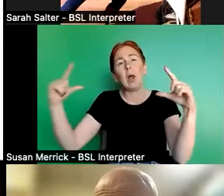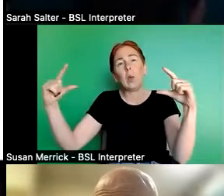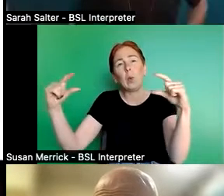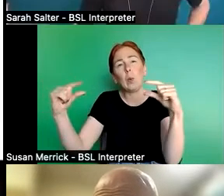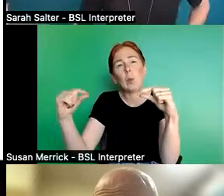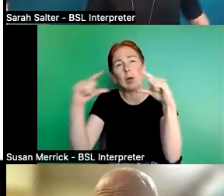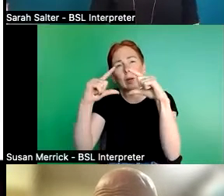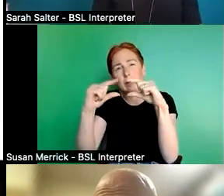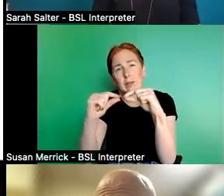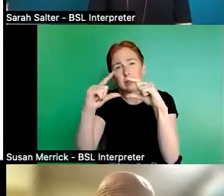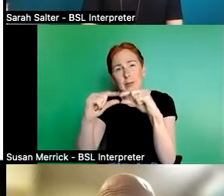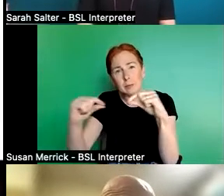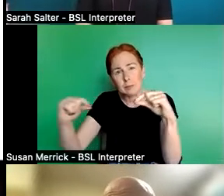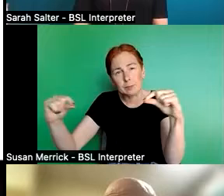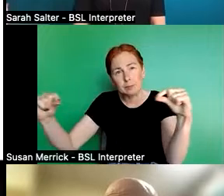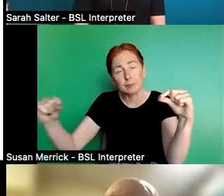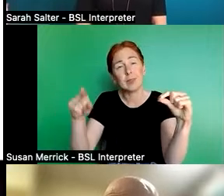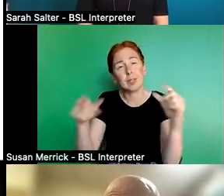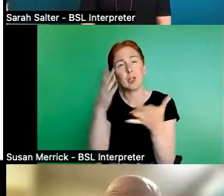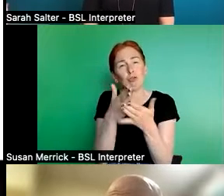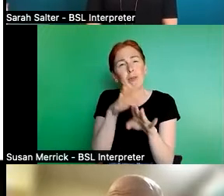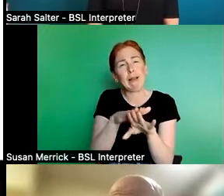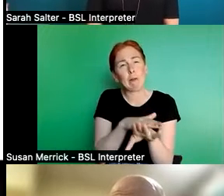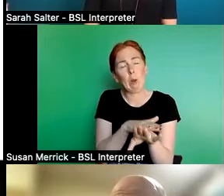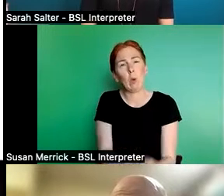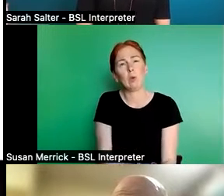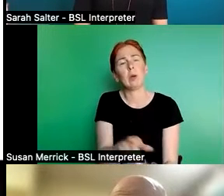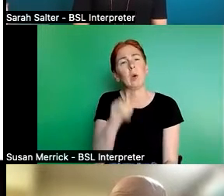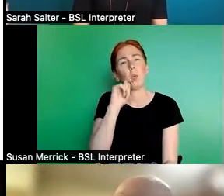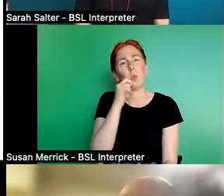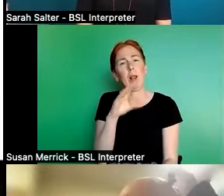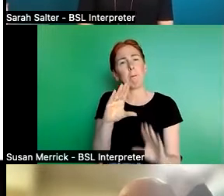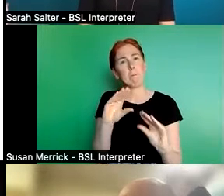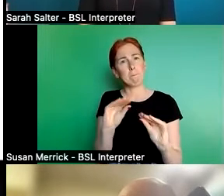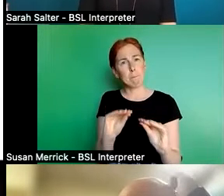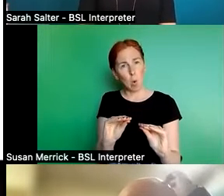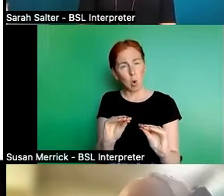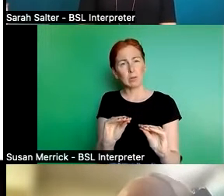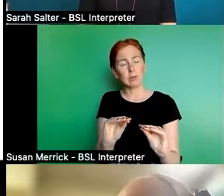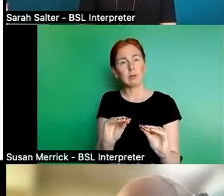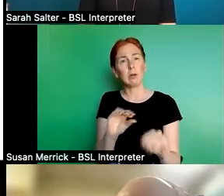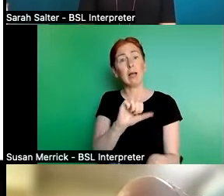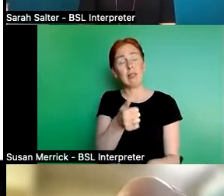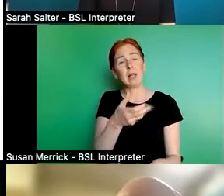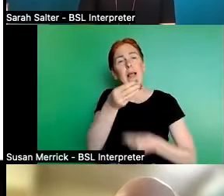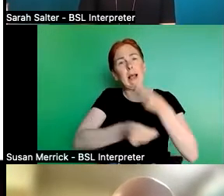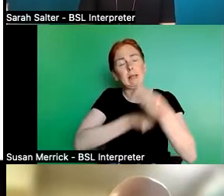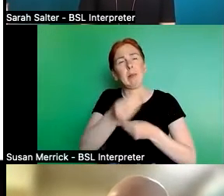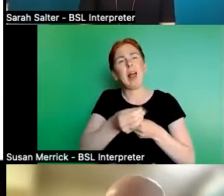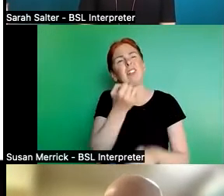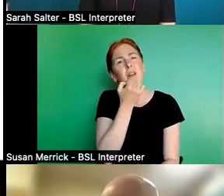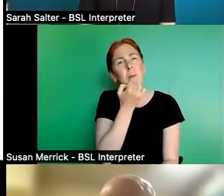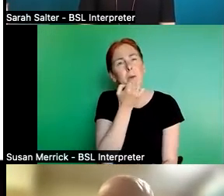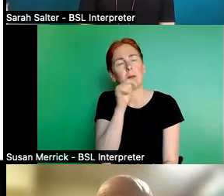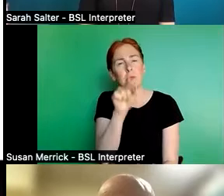slow. And I want to pause at this moment just to give you figures that I often tell parents. I mean, many of you who